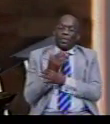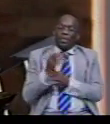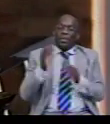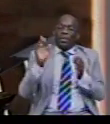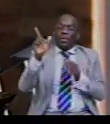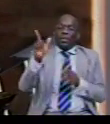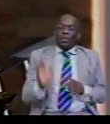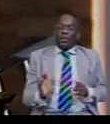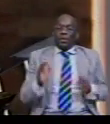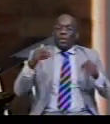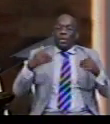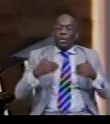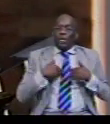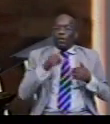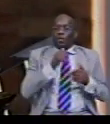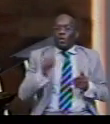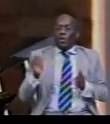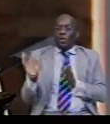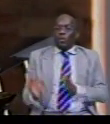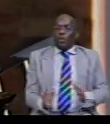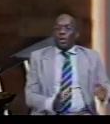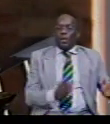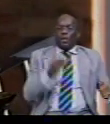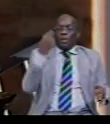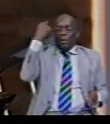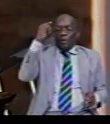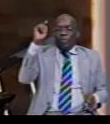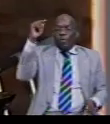God has got a plan.